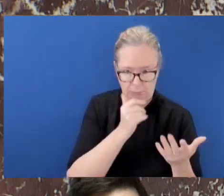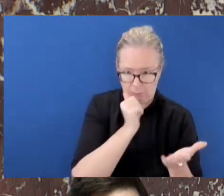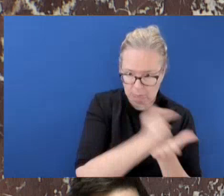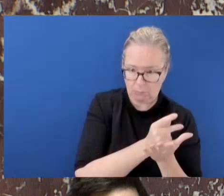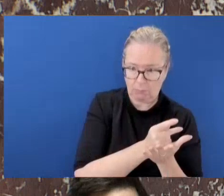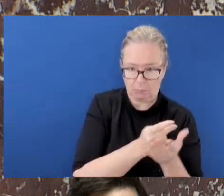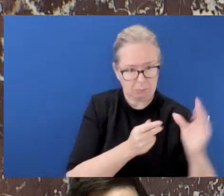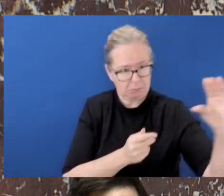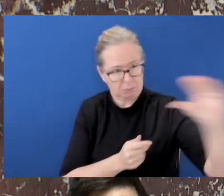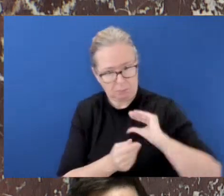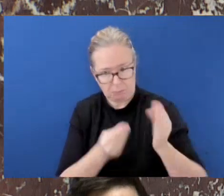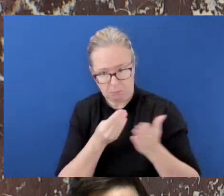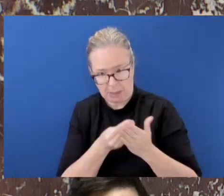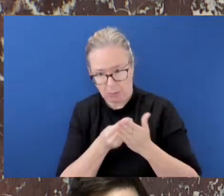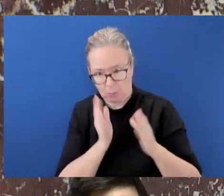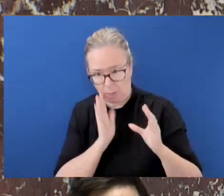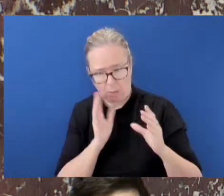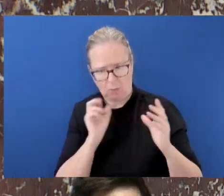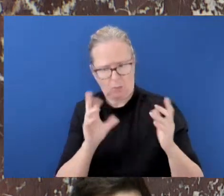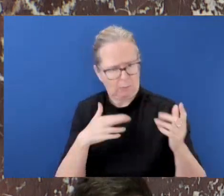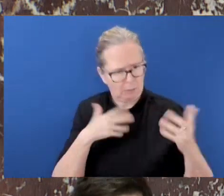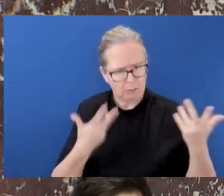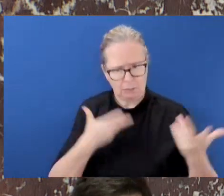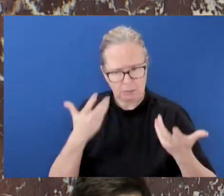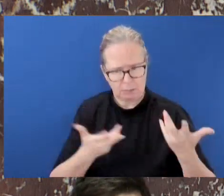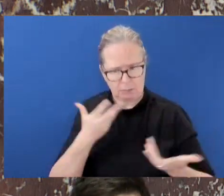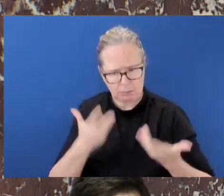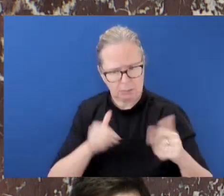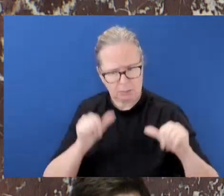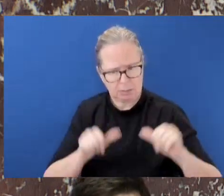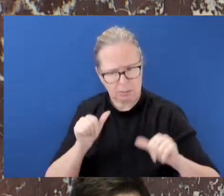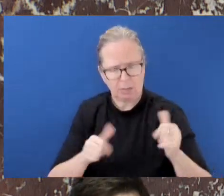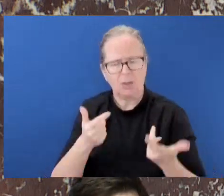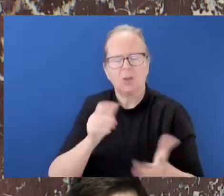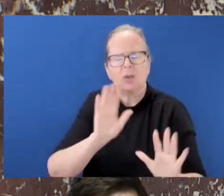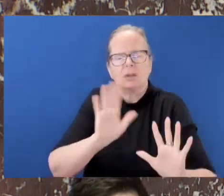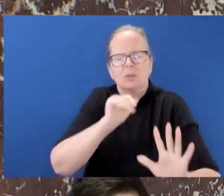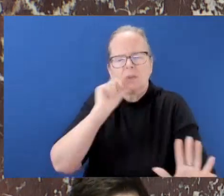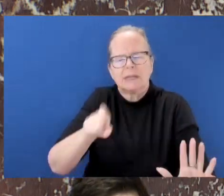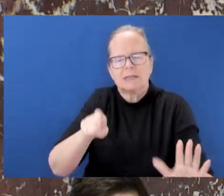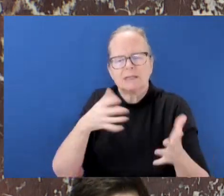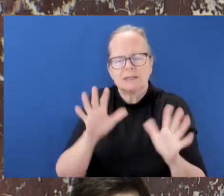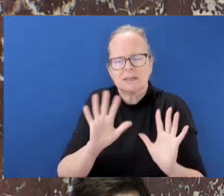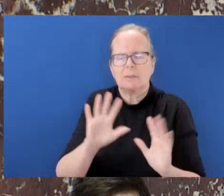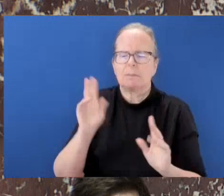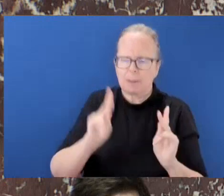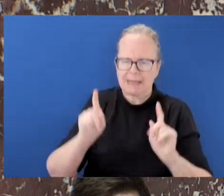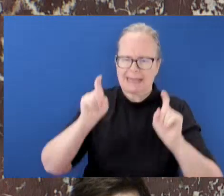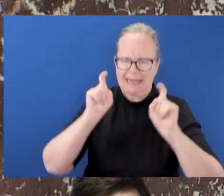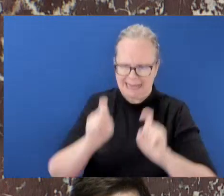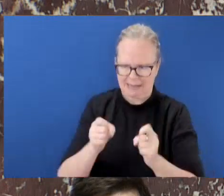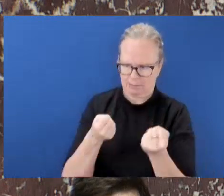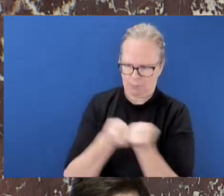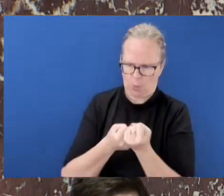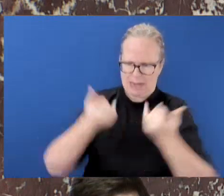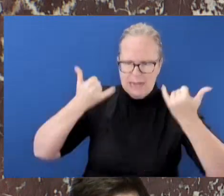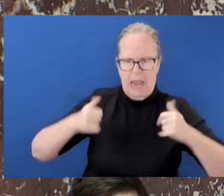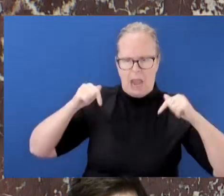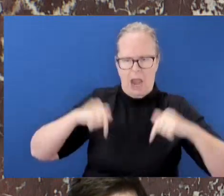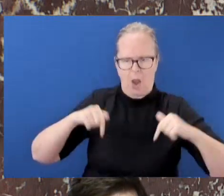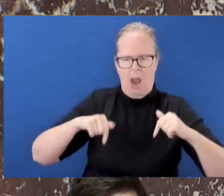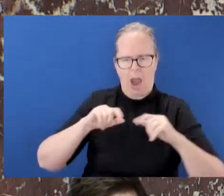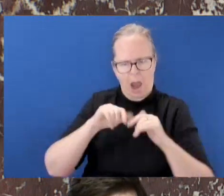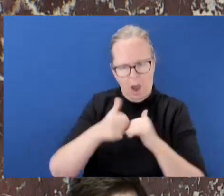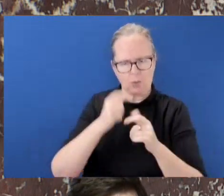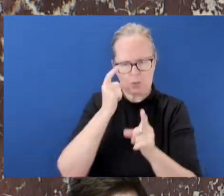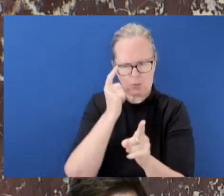they needed was immediate help on their household budgets. Why did this government not provide real relief by removing the provincial gas tax,